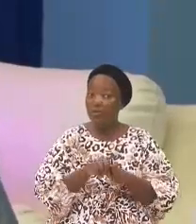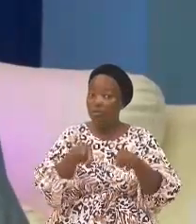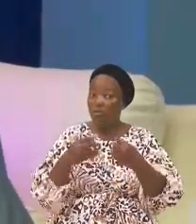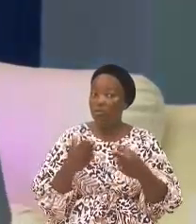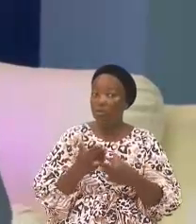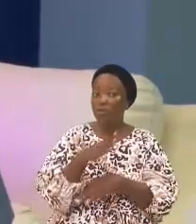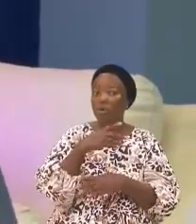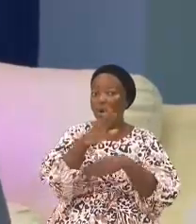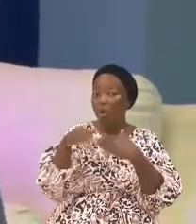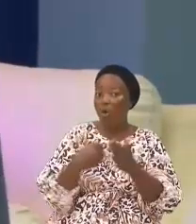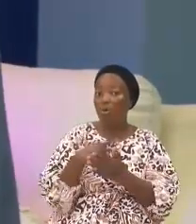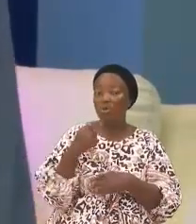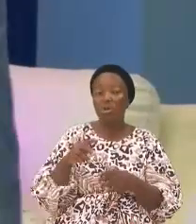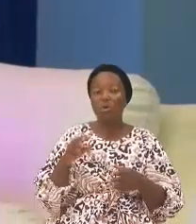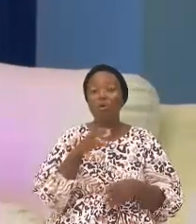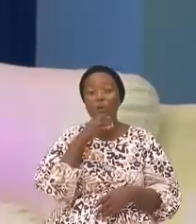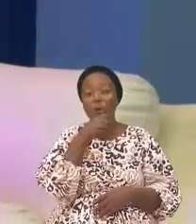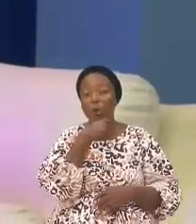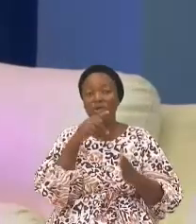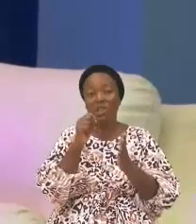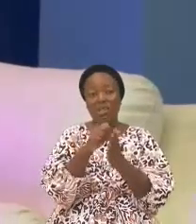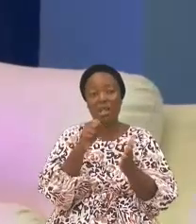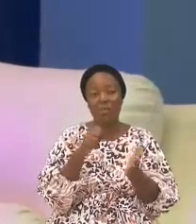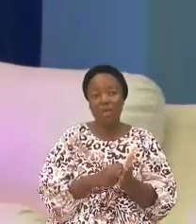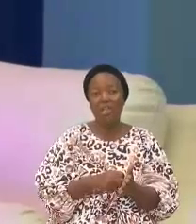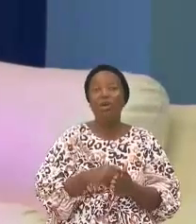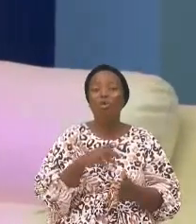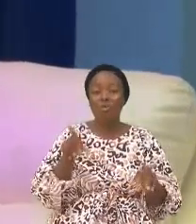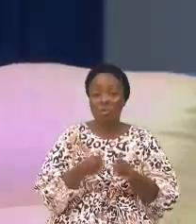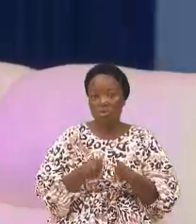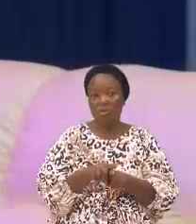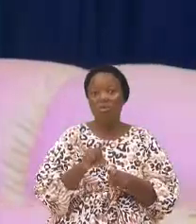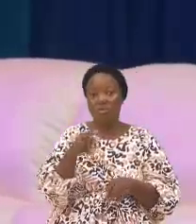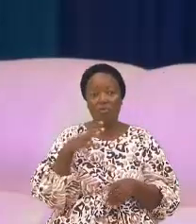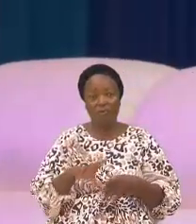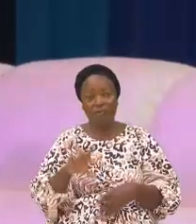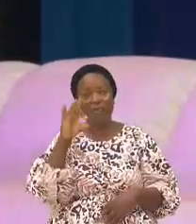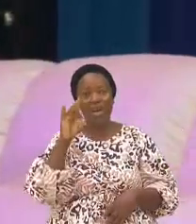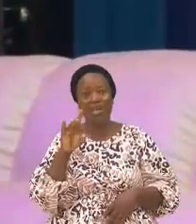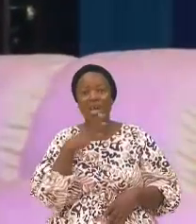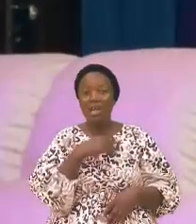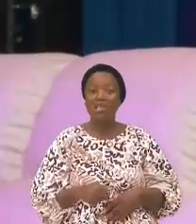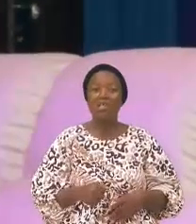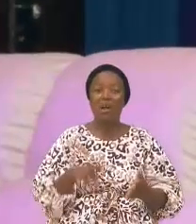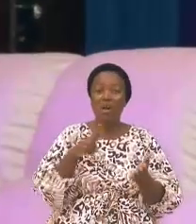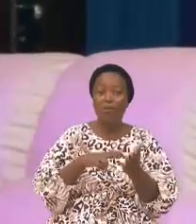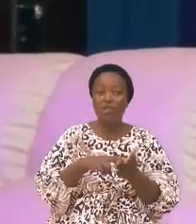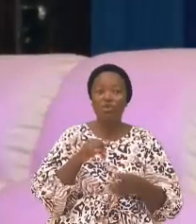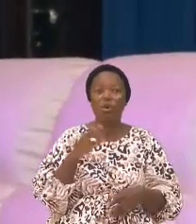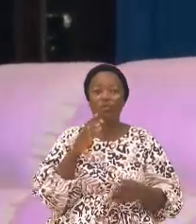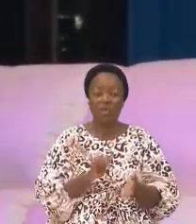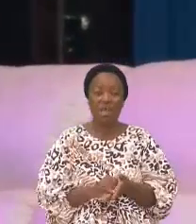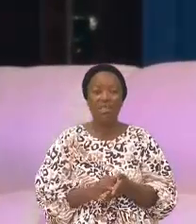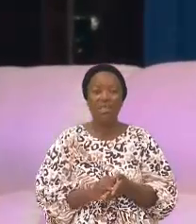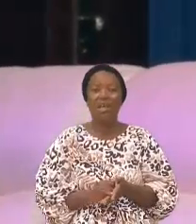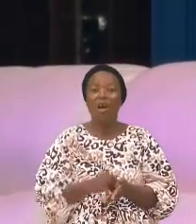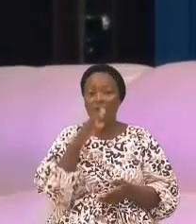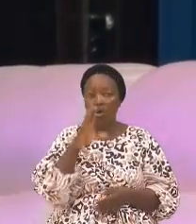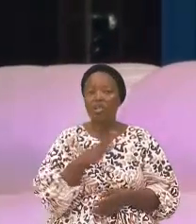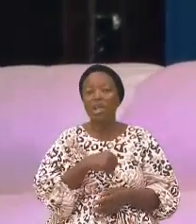bring a curse upon them. And as you go through the whole of the Old Testament, also you find